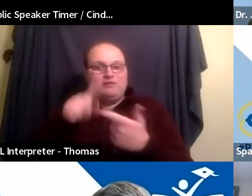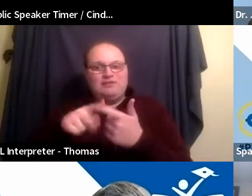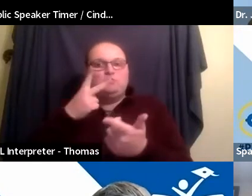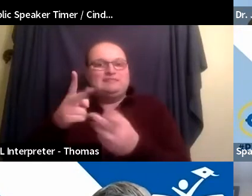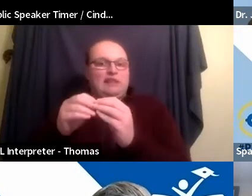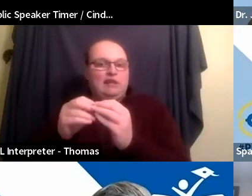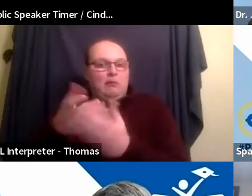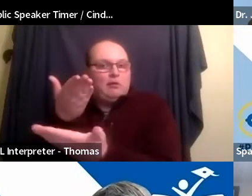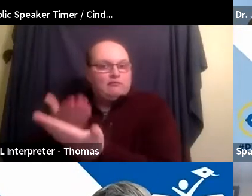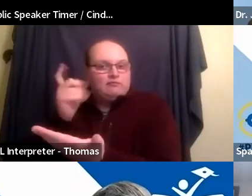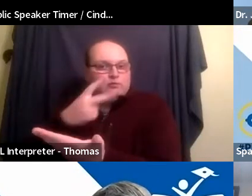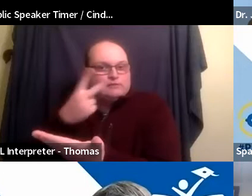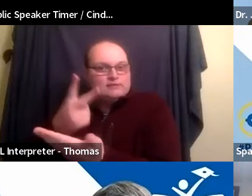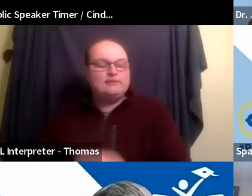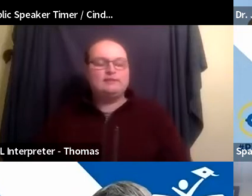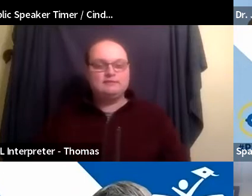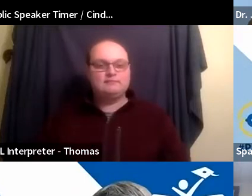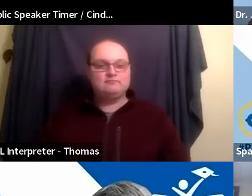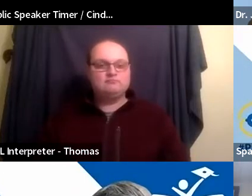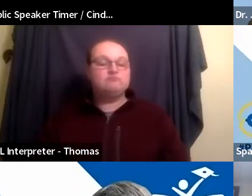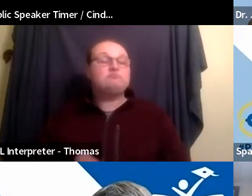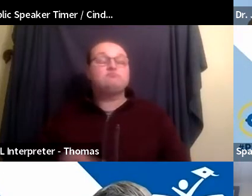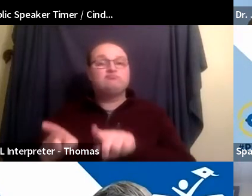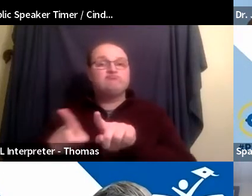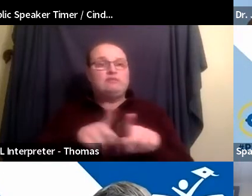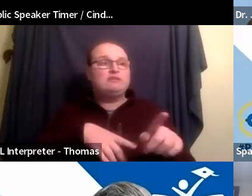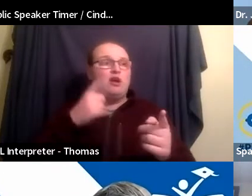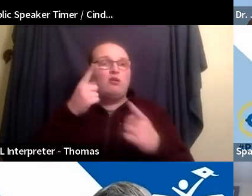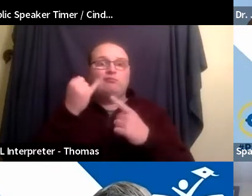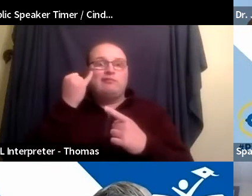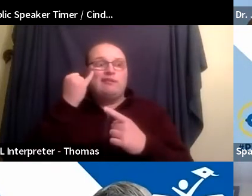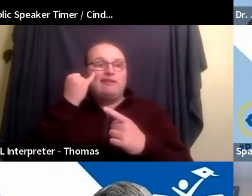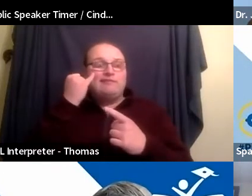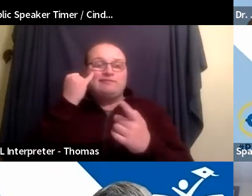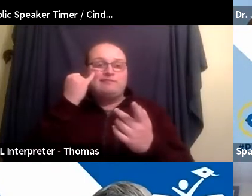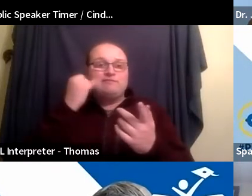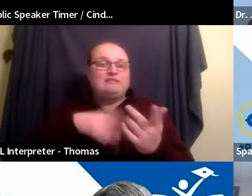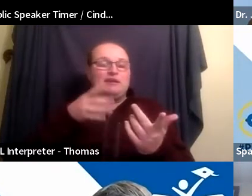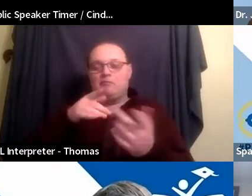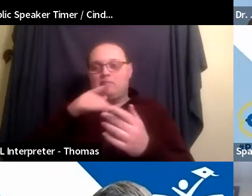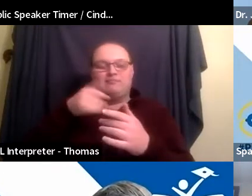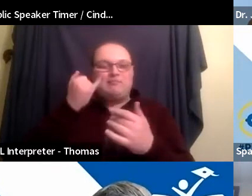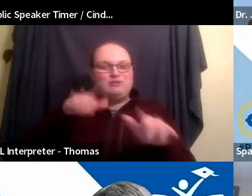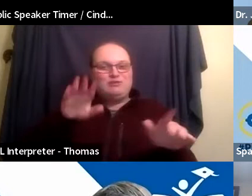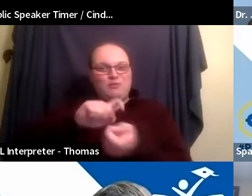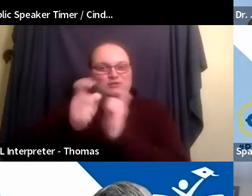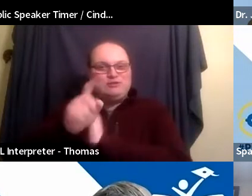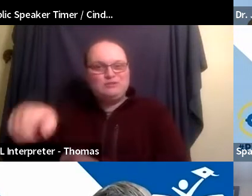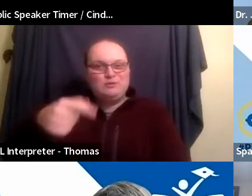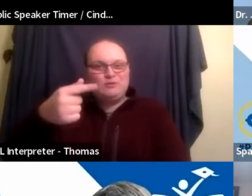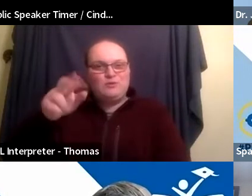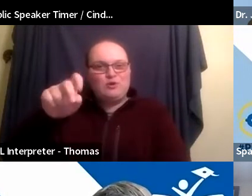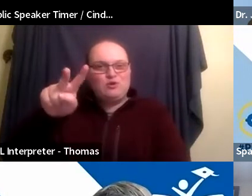Also, we are wondering if, because my children will be zoned for Tulip Grove now, if Tulip Grove was